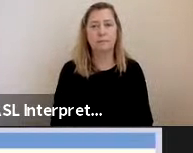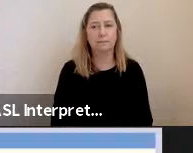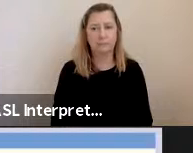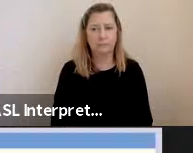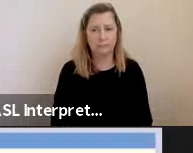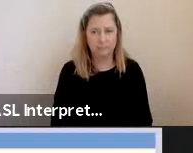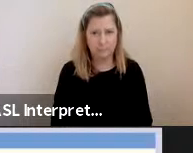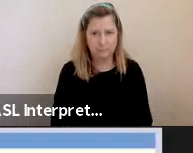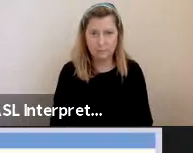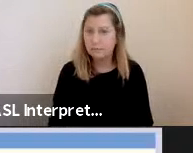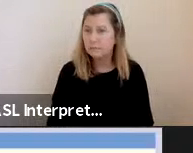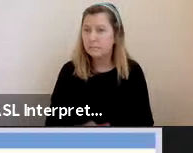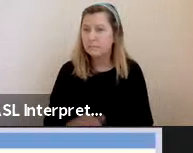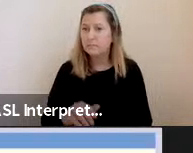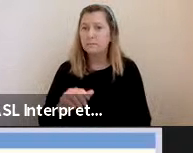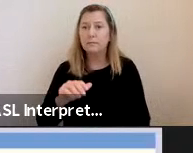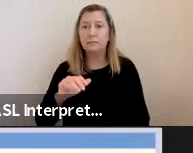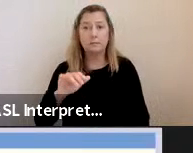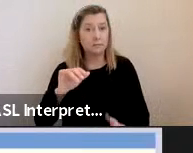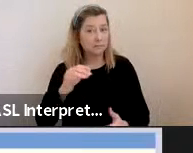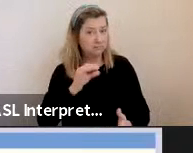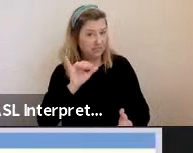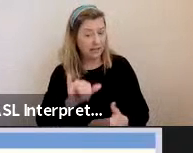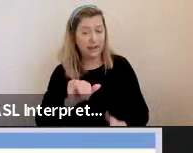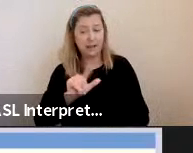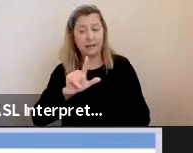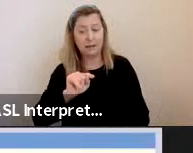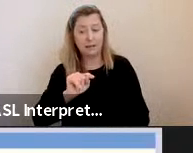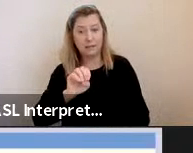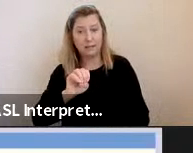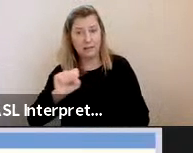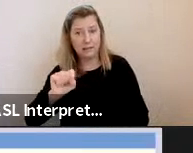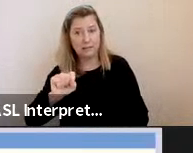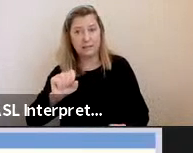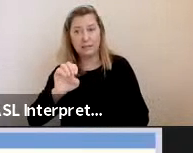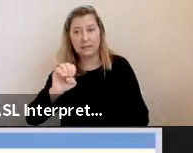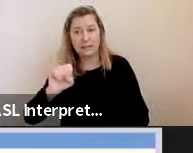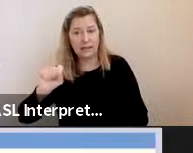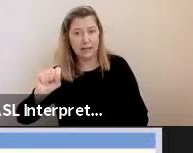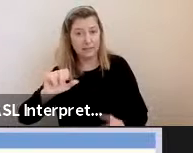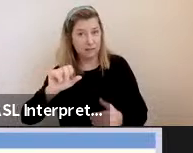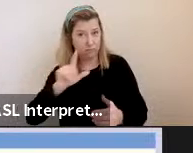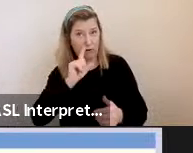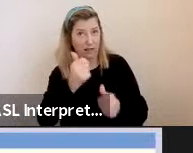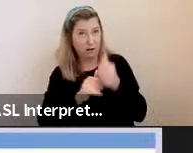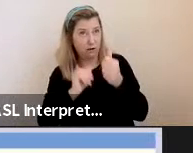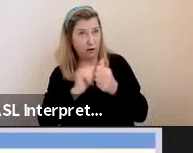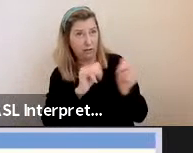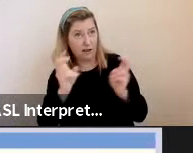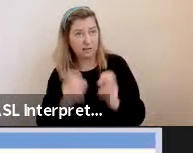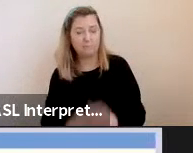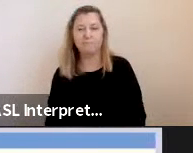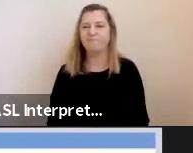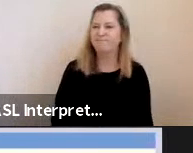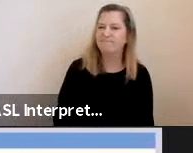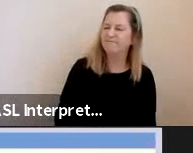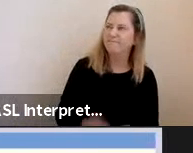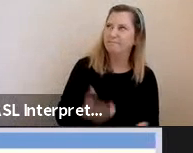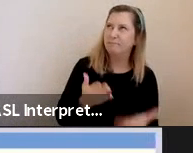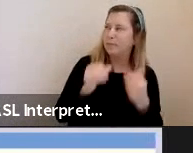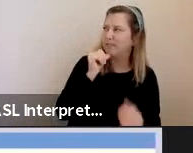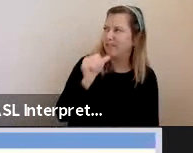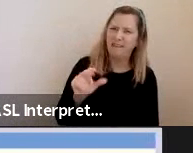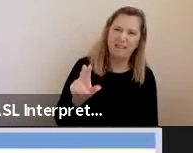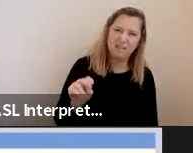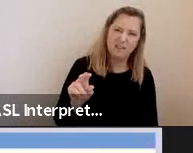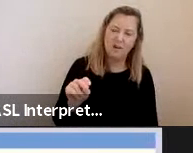Is that a Let Us EES topic? Is my question. That's probably not actually. No,